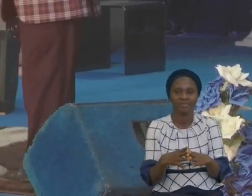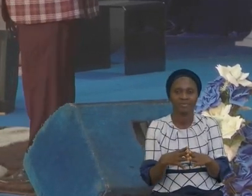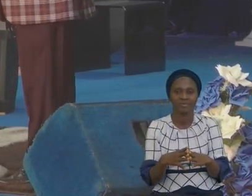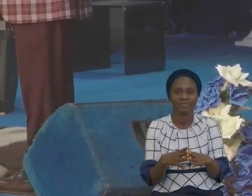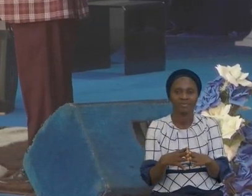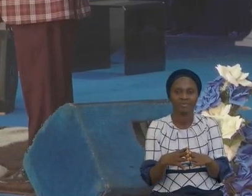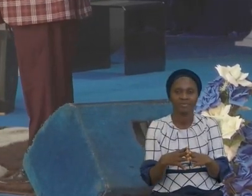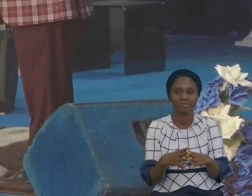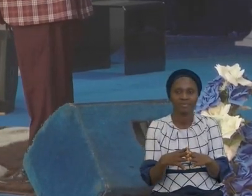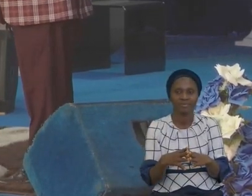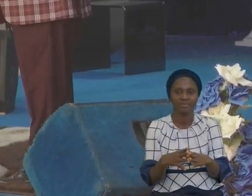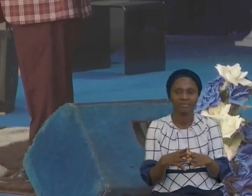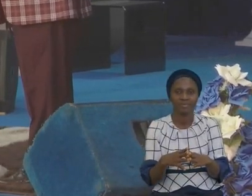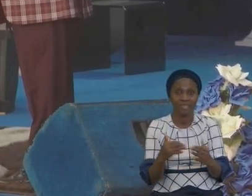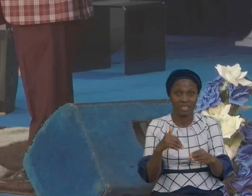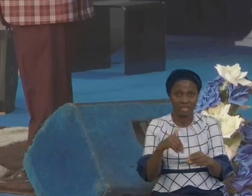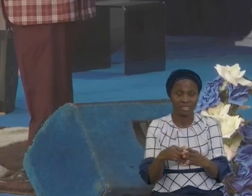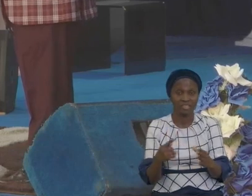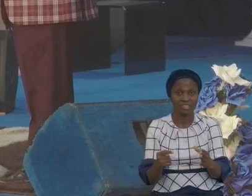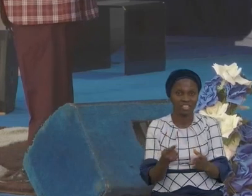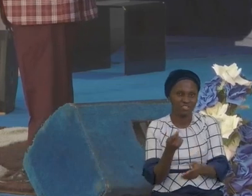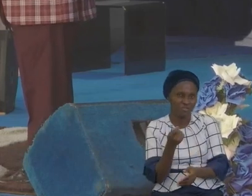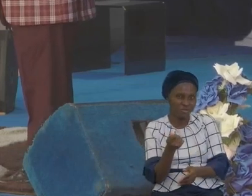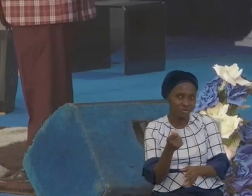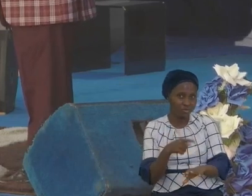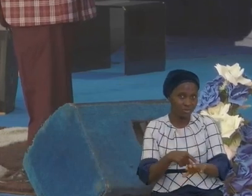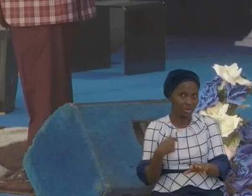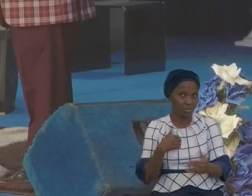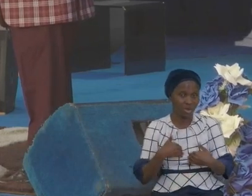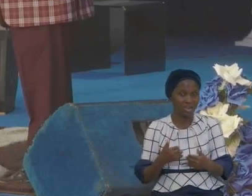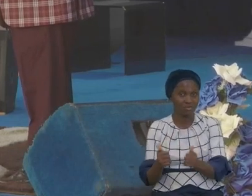I want you to pay close attention.